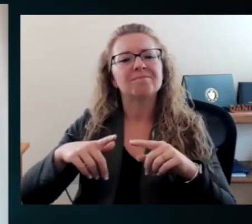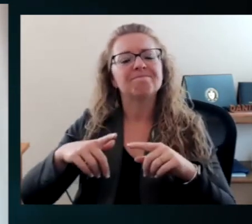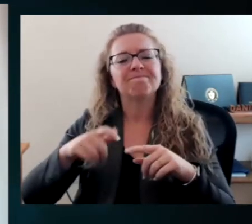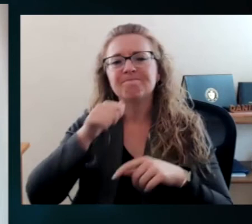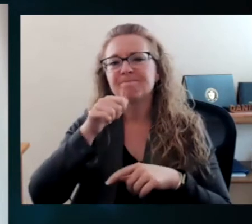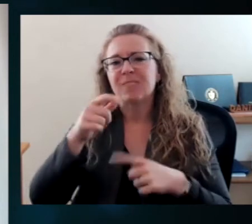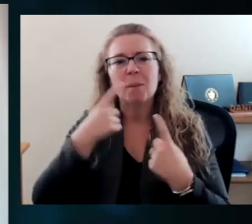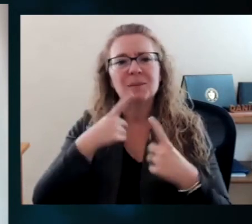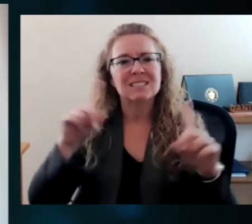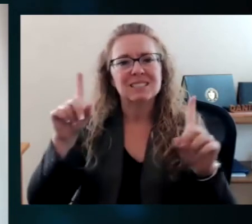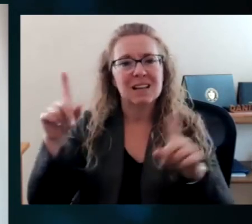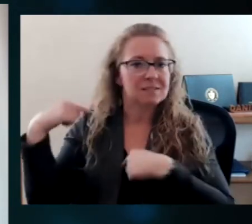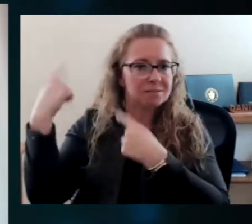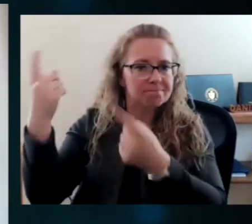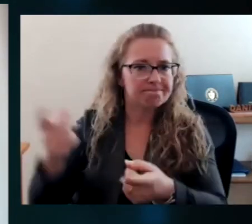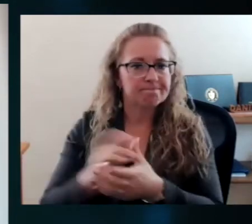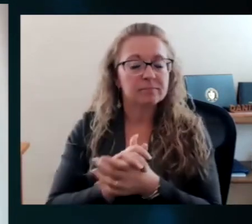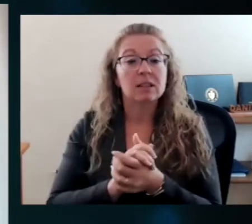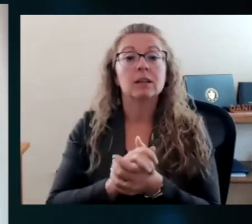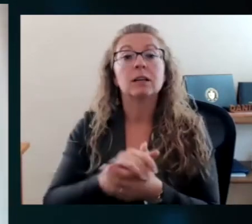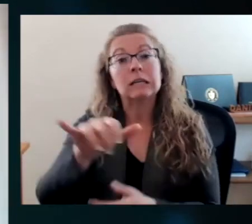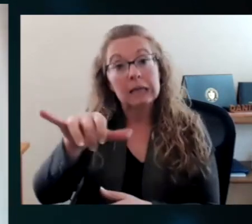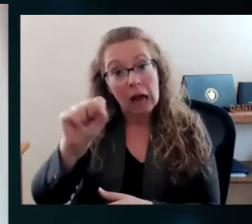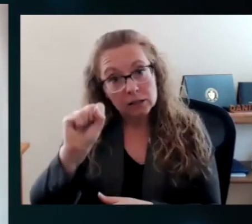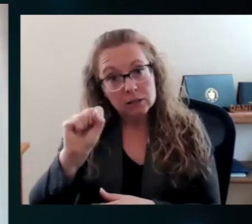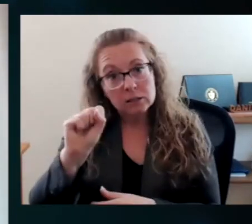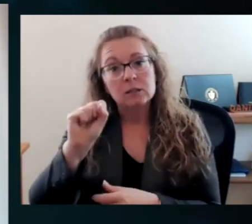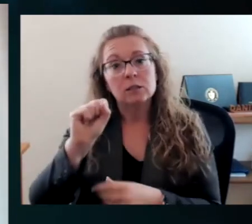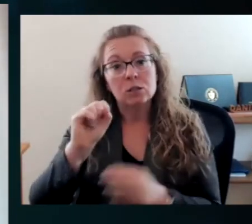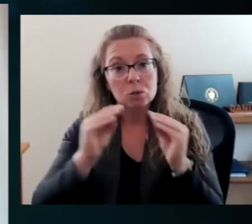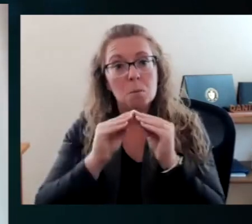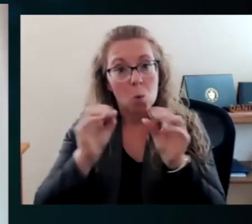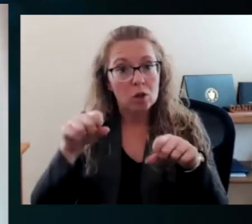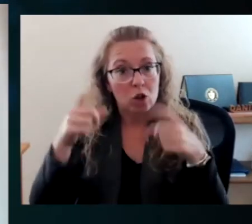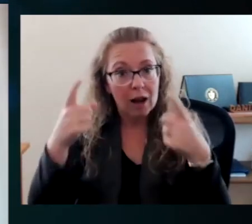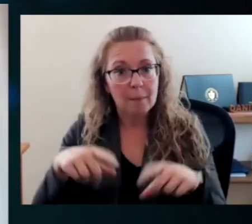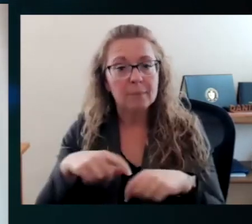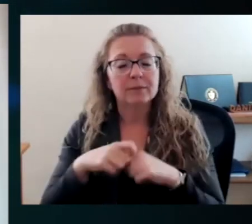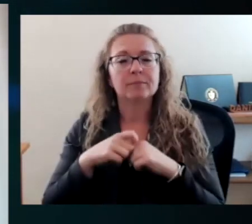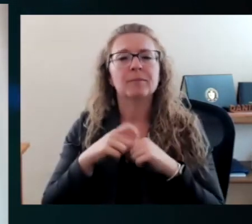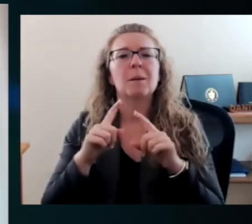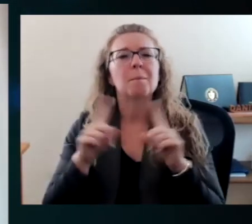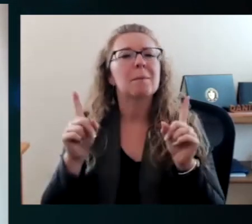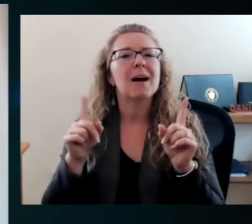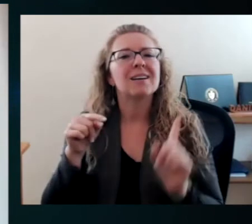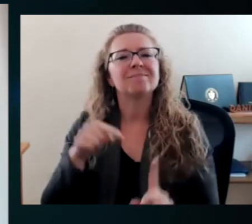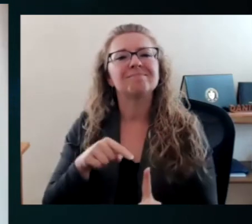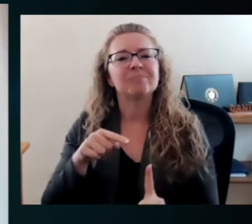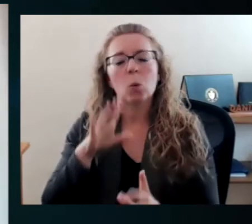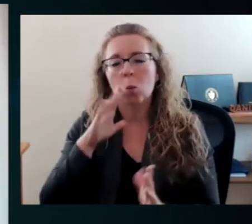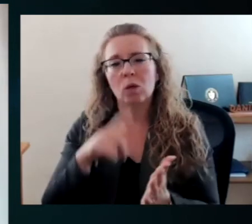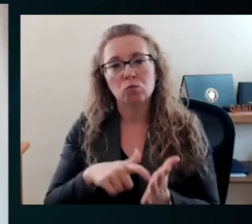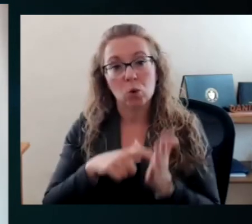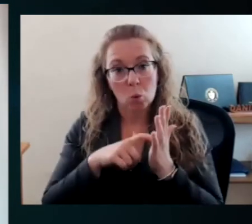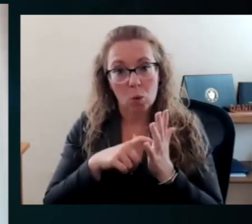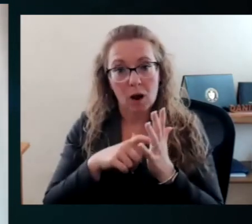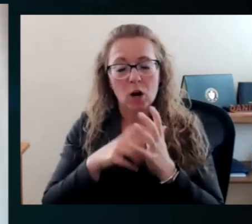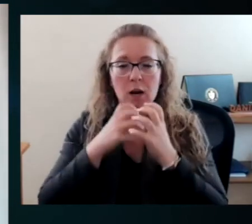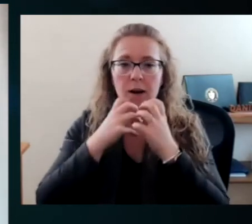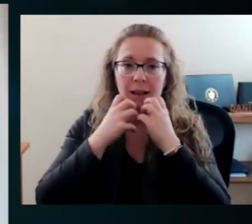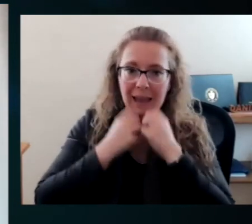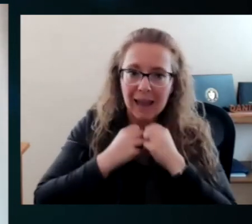far. And yes, there's a lot more to be done, but it's also going to take a lot of care, a lot of respect, a lot of